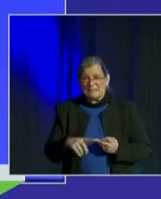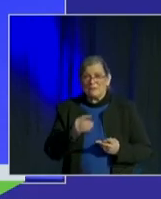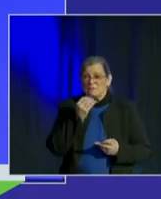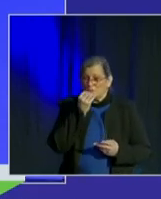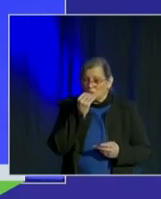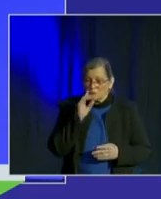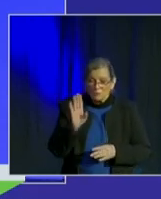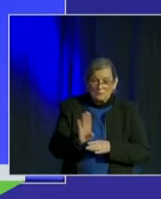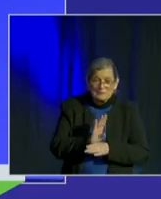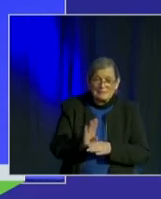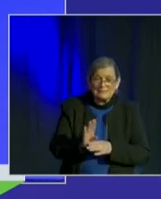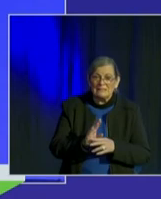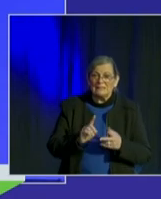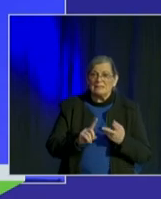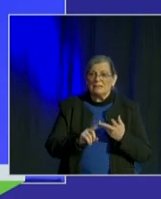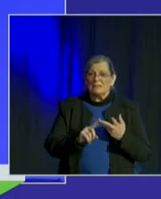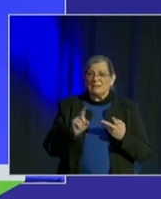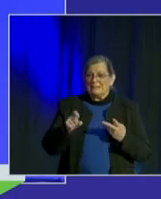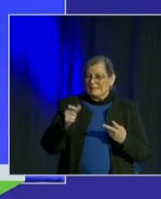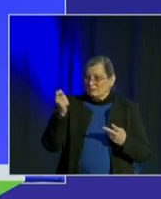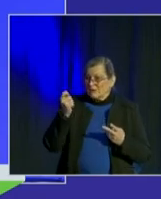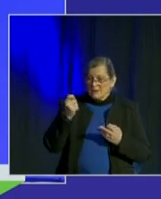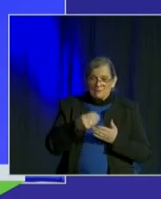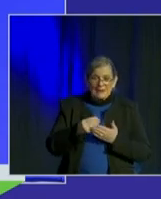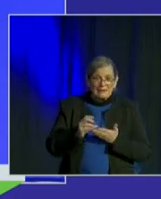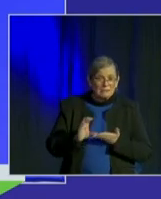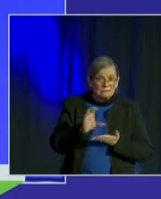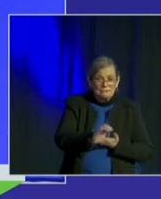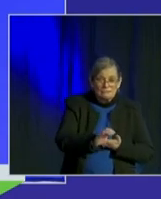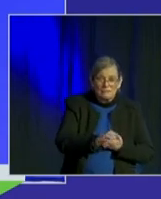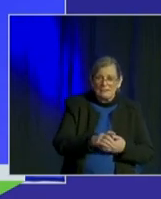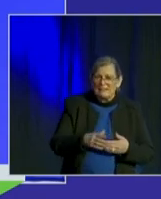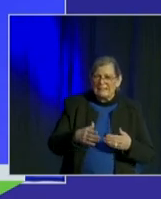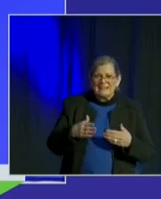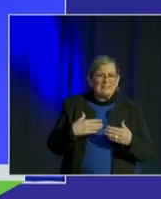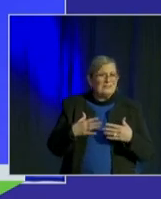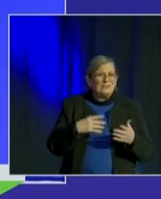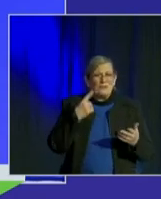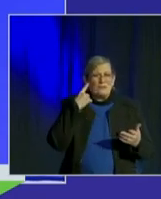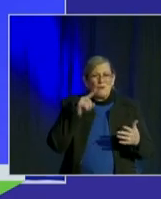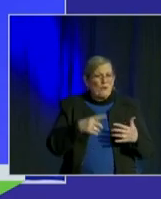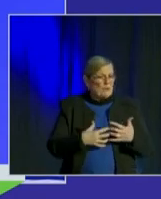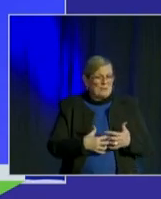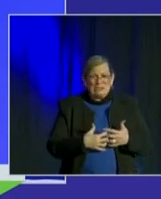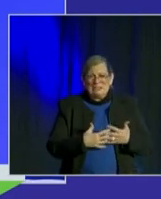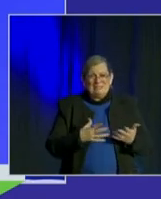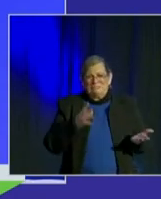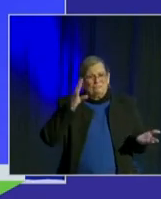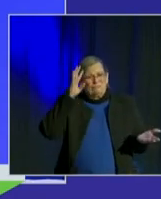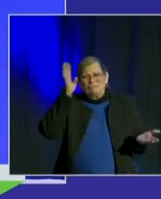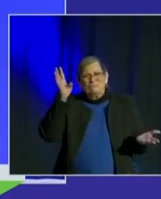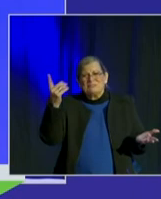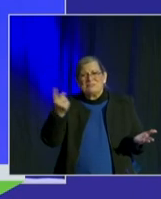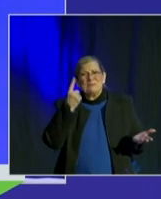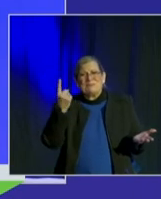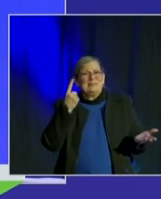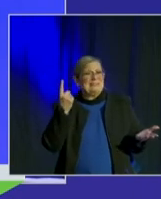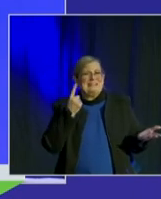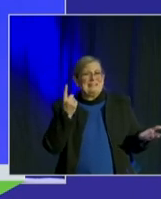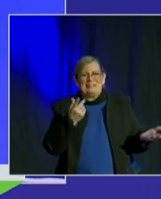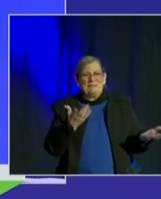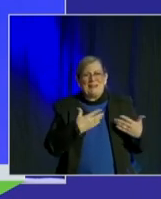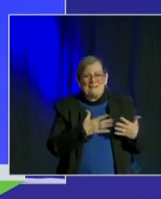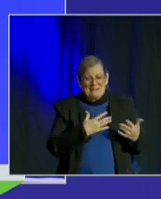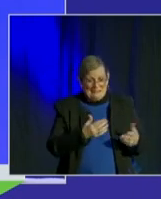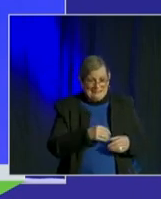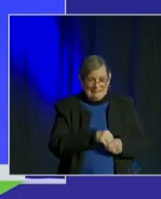first that we've tried, for light manufacturing. So if you're interested in being a maker and actually making your goods in DC,